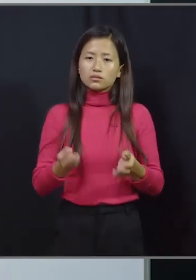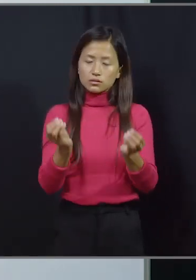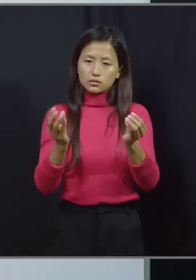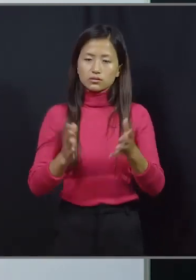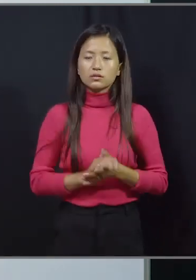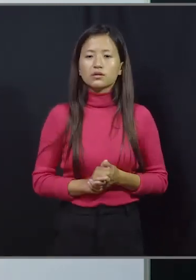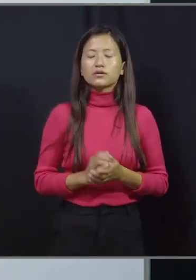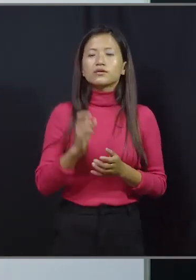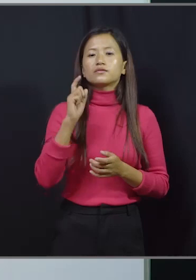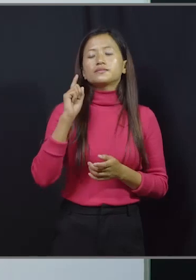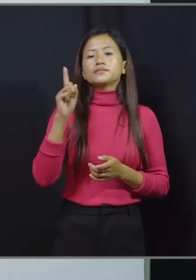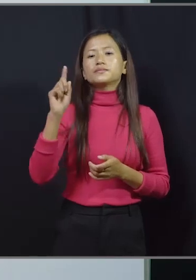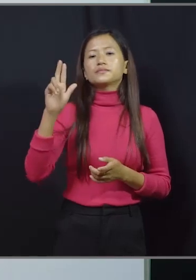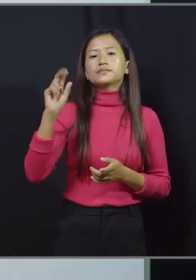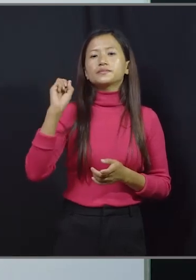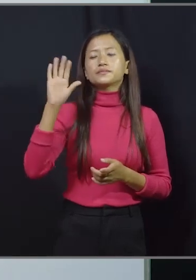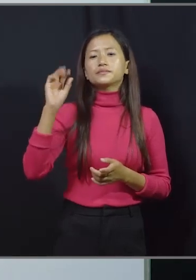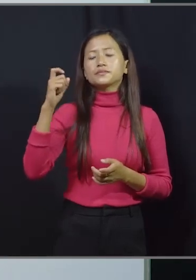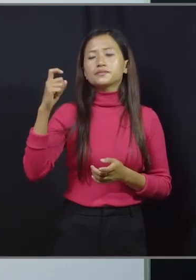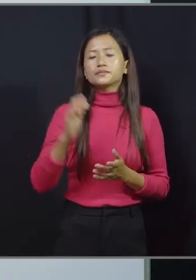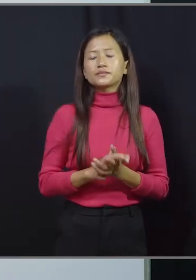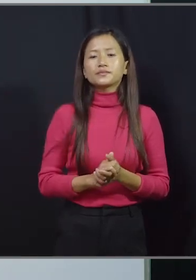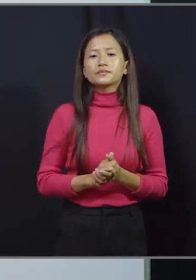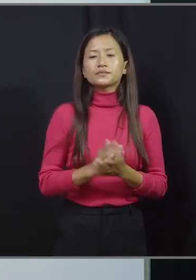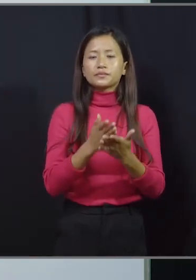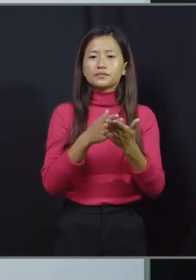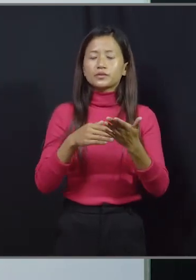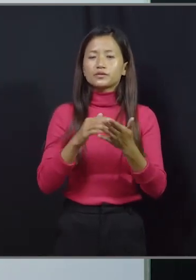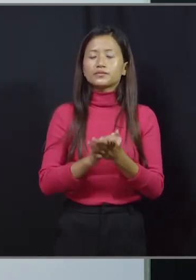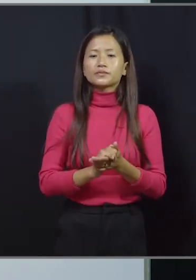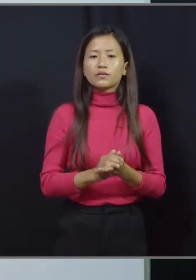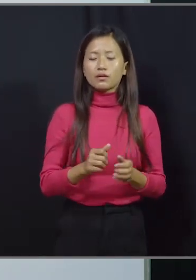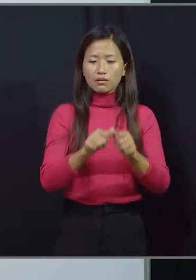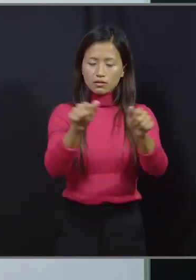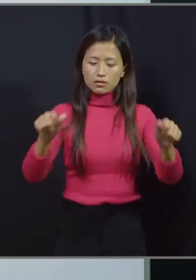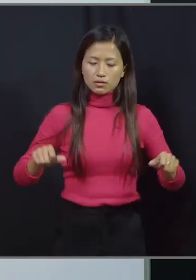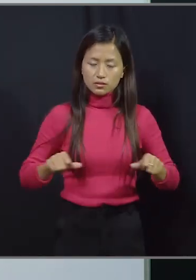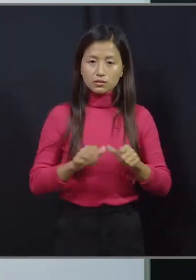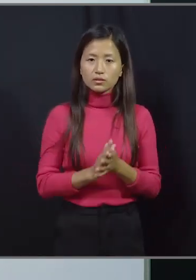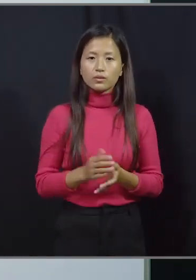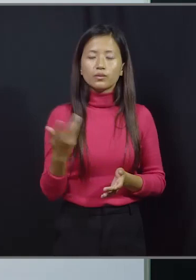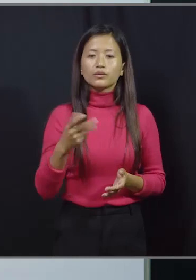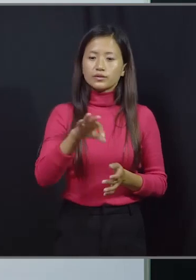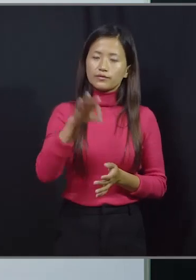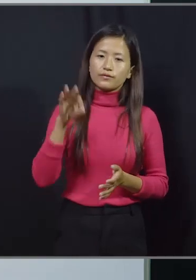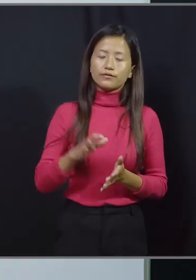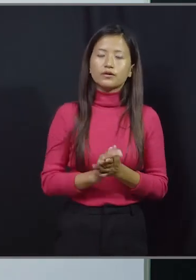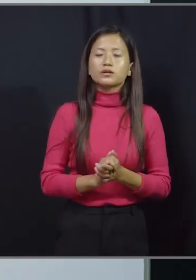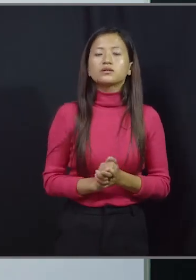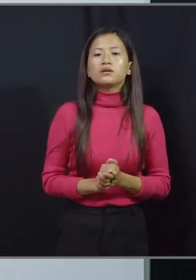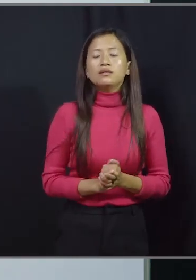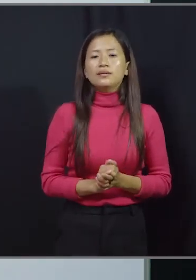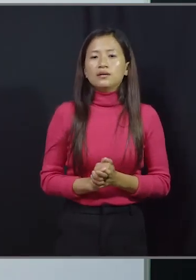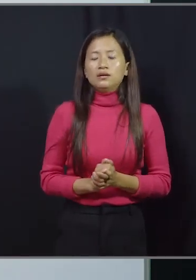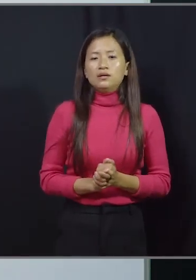1857. And apart from that, there is another area where you can find, there are another areas where you can